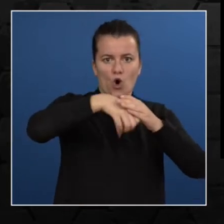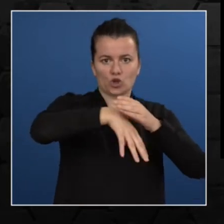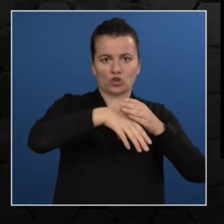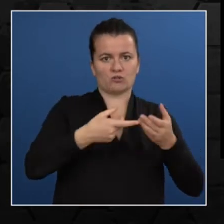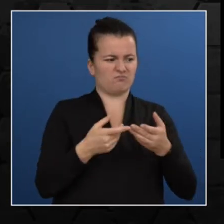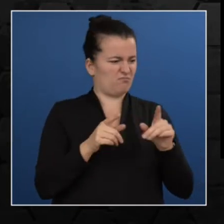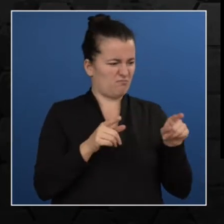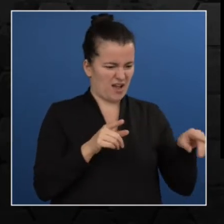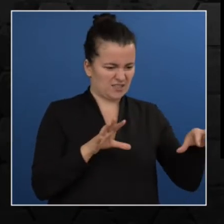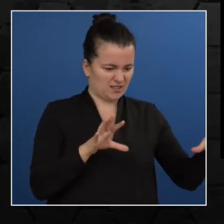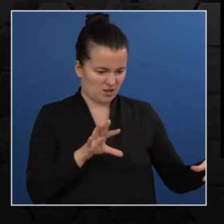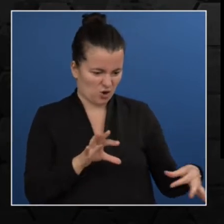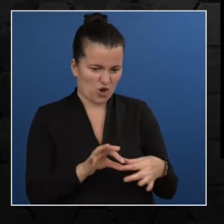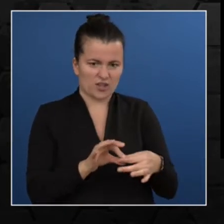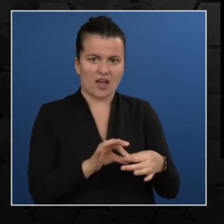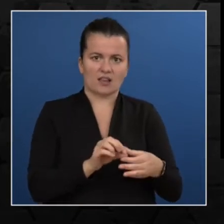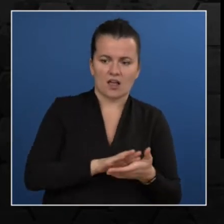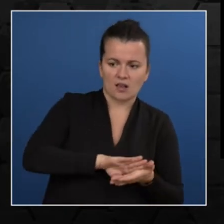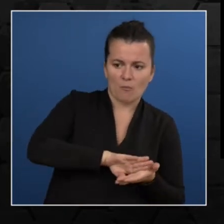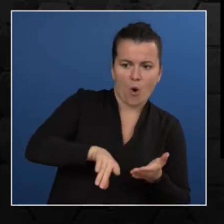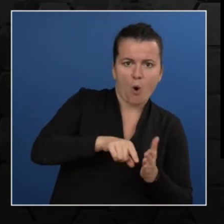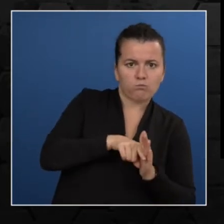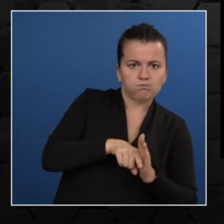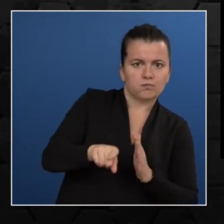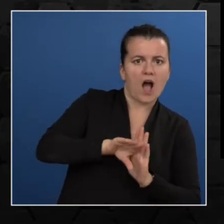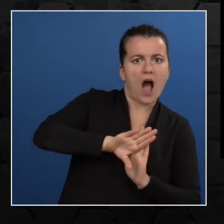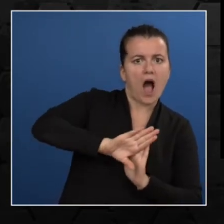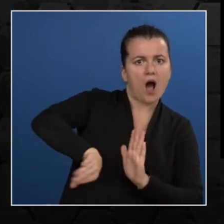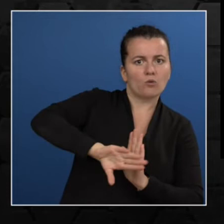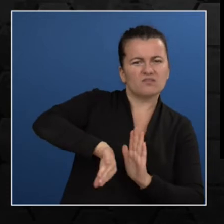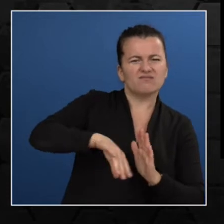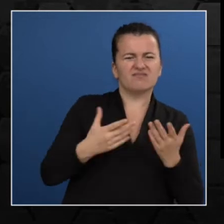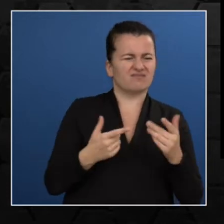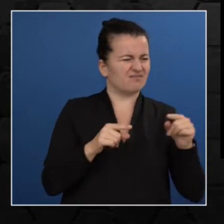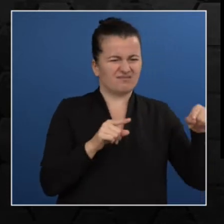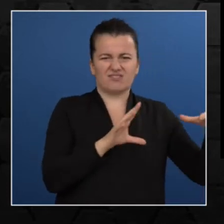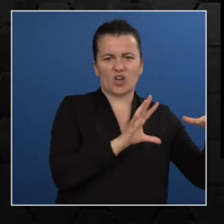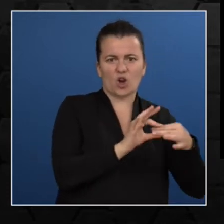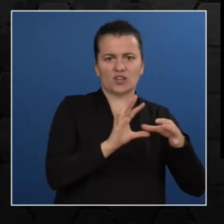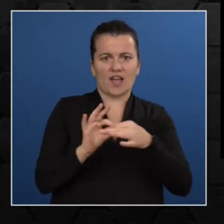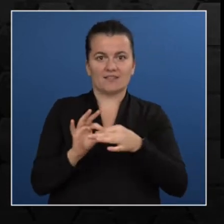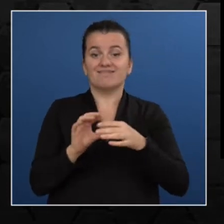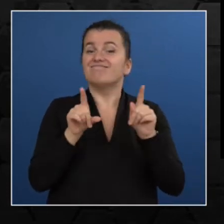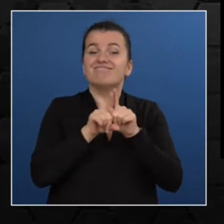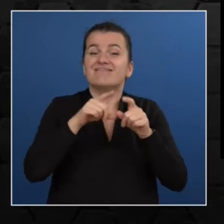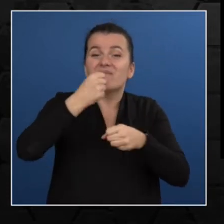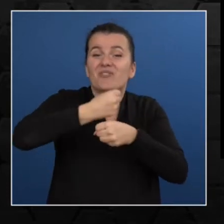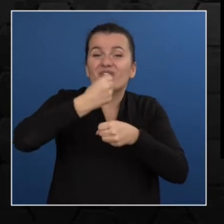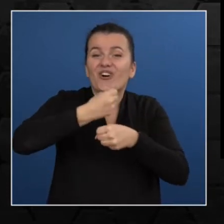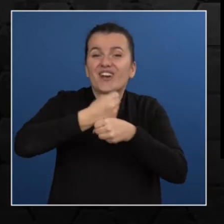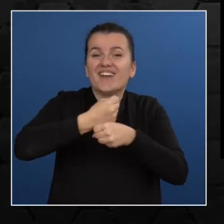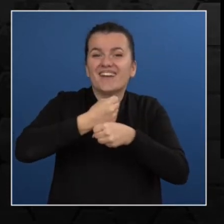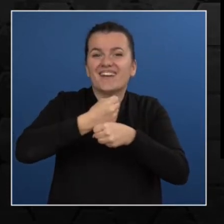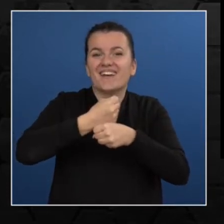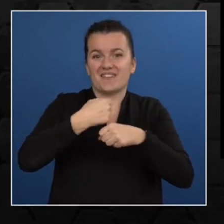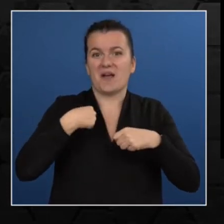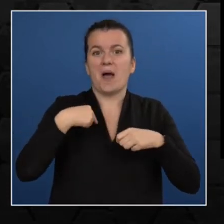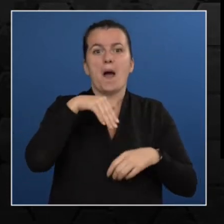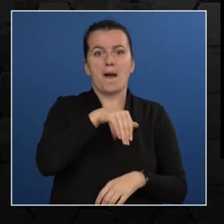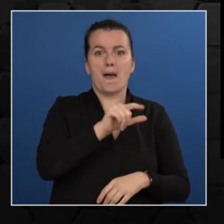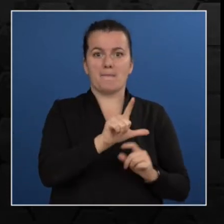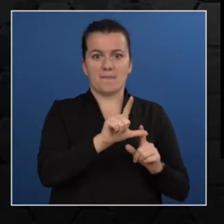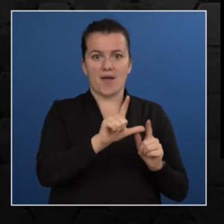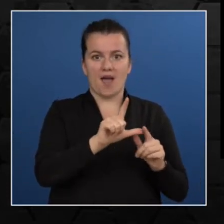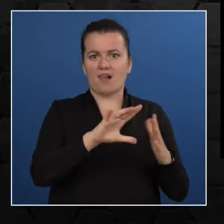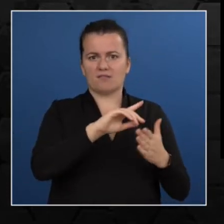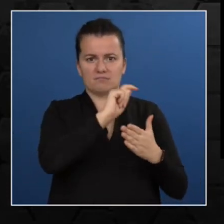household and taking out the waste and everything like that. That's the same thing with Azure, with machine learning designer. That's how